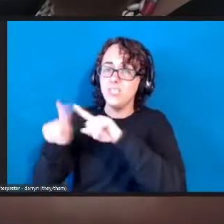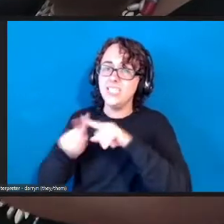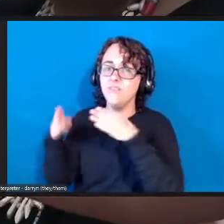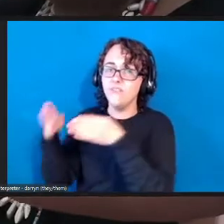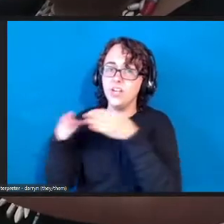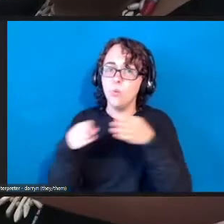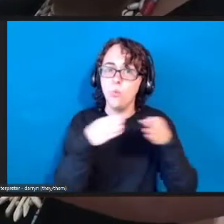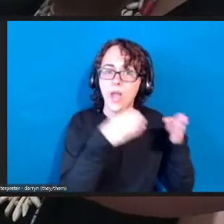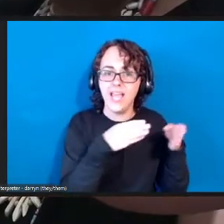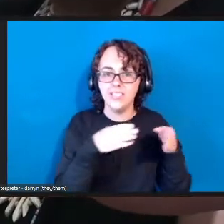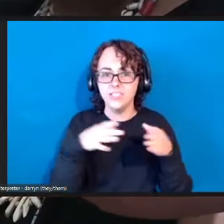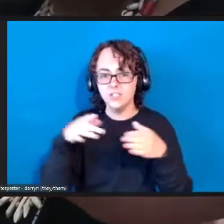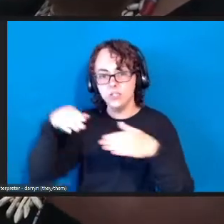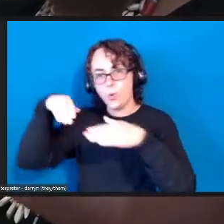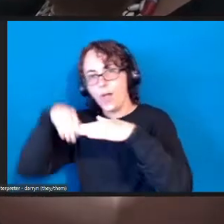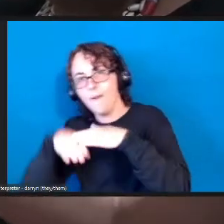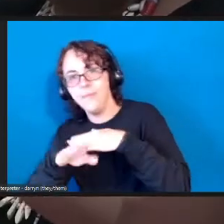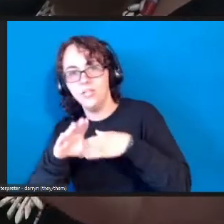piece. A lot of